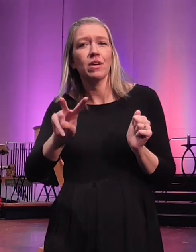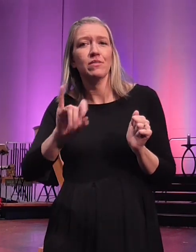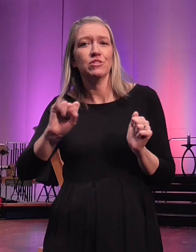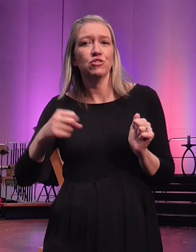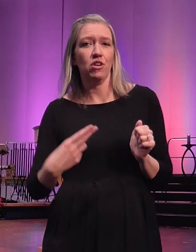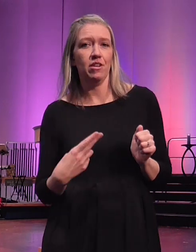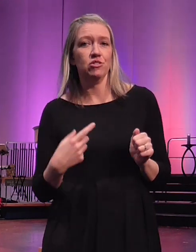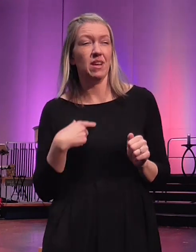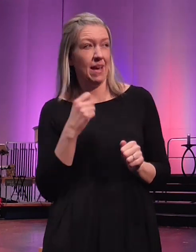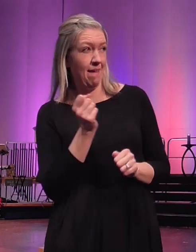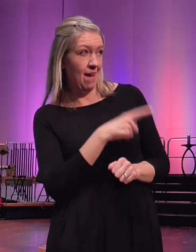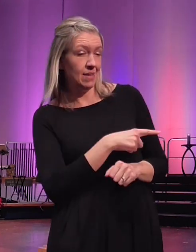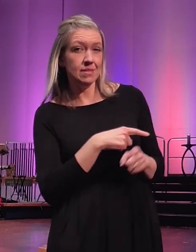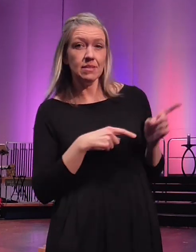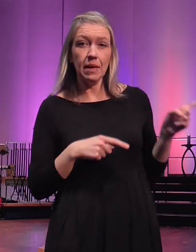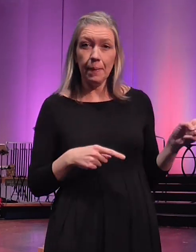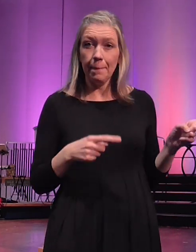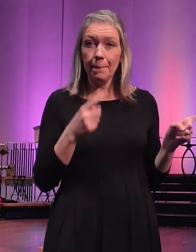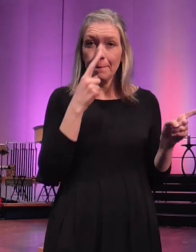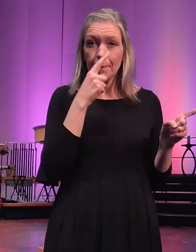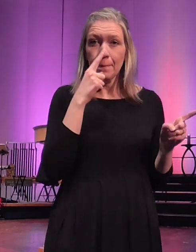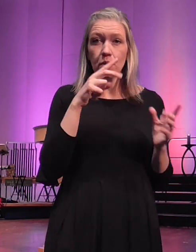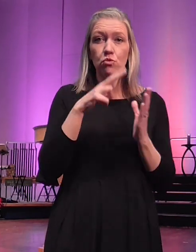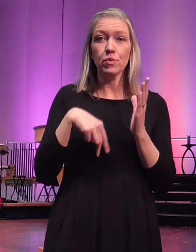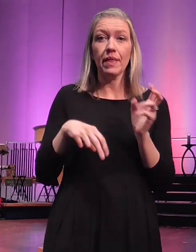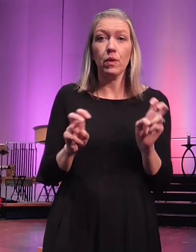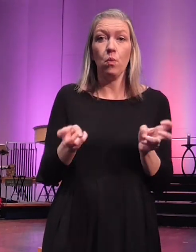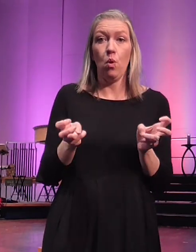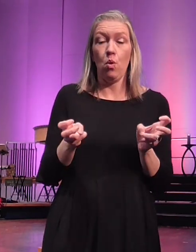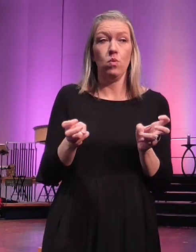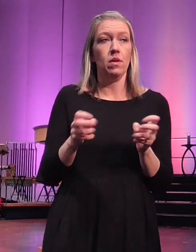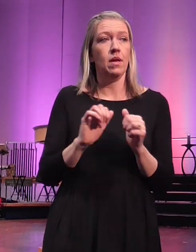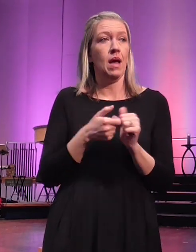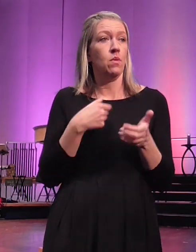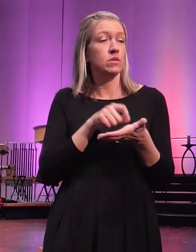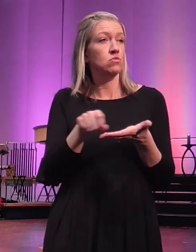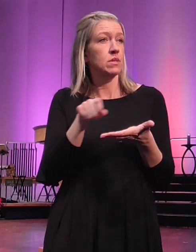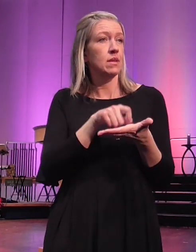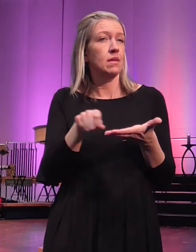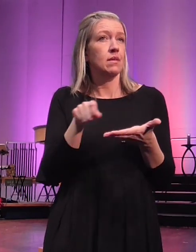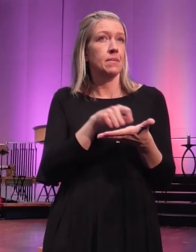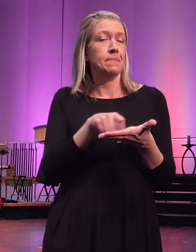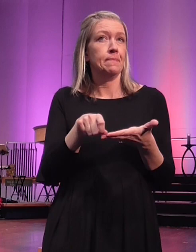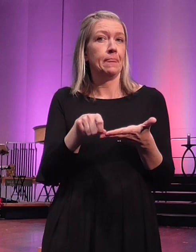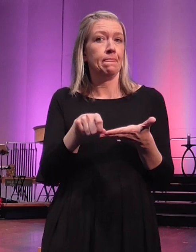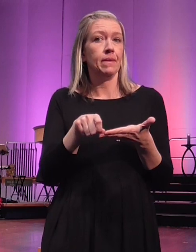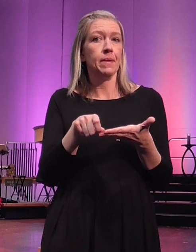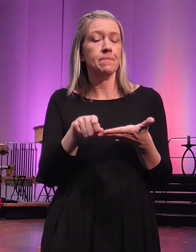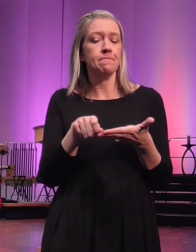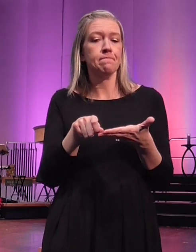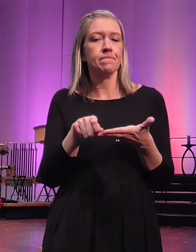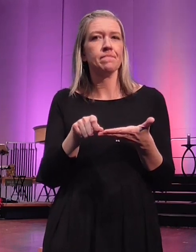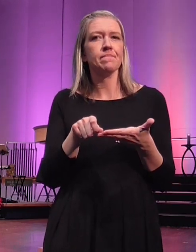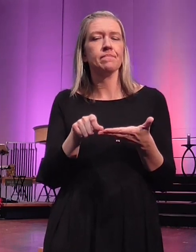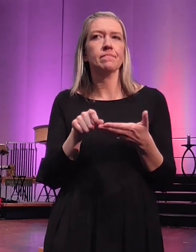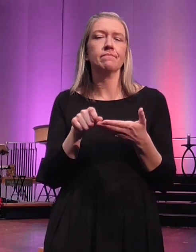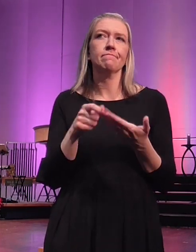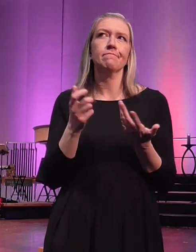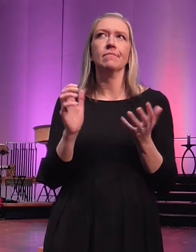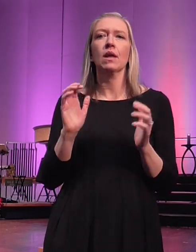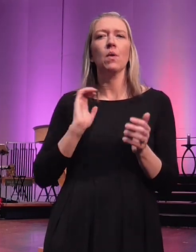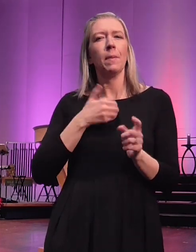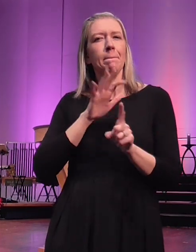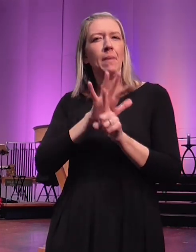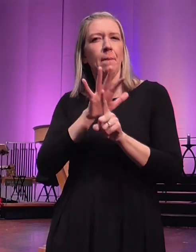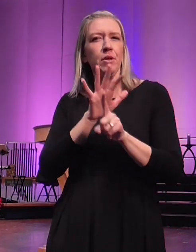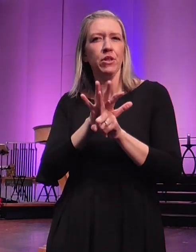I asked him if he would actually read the quote the way it is written by our popular way of